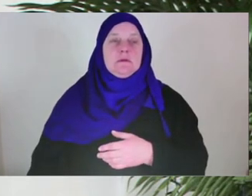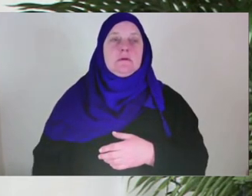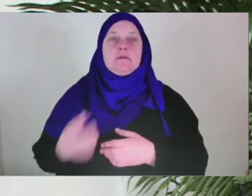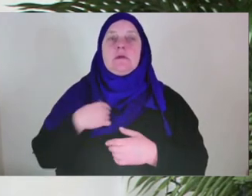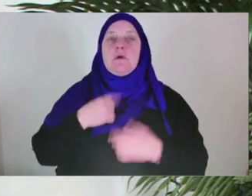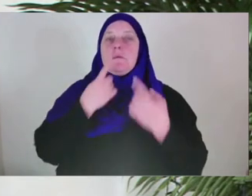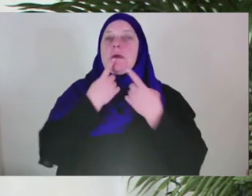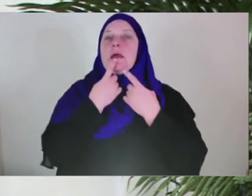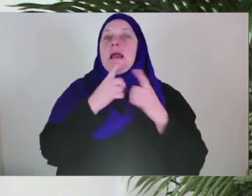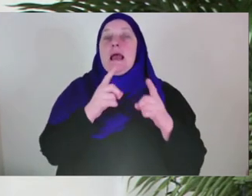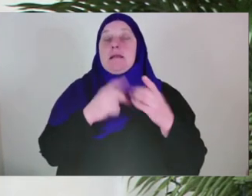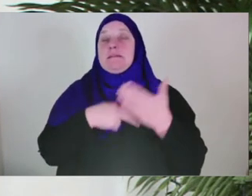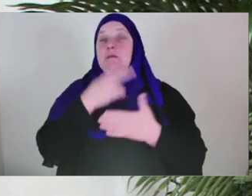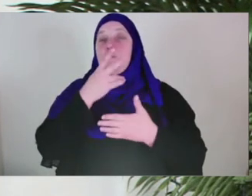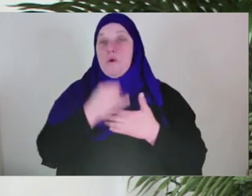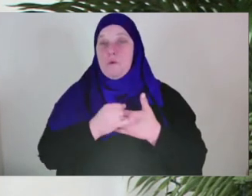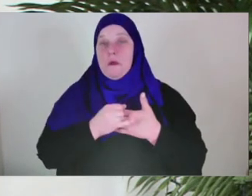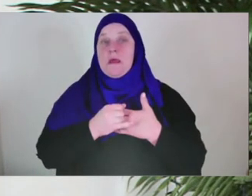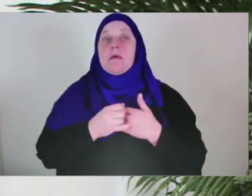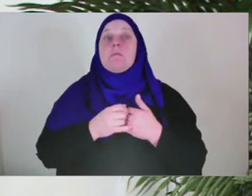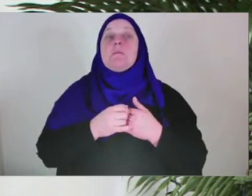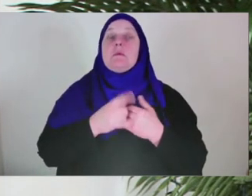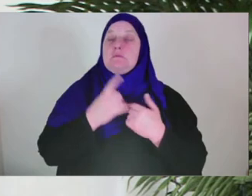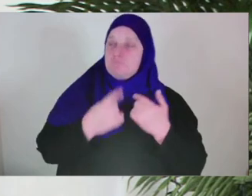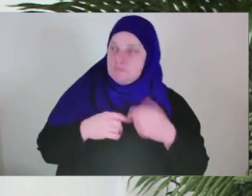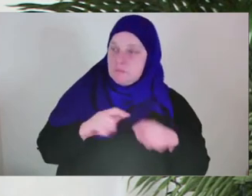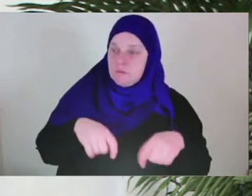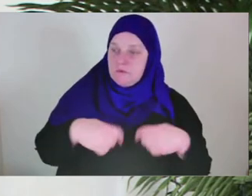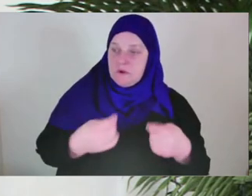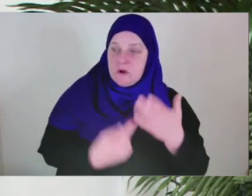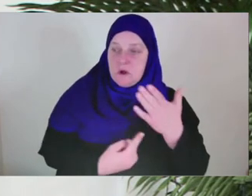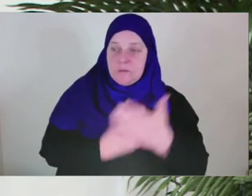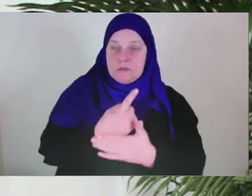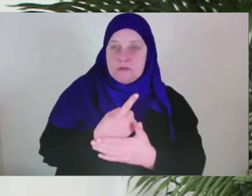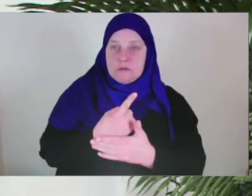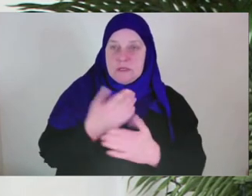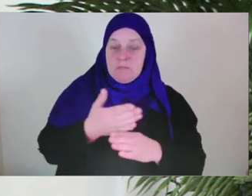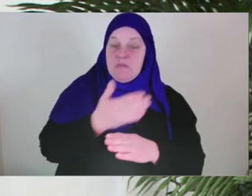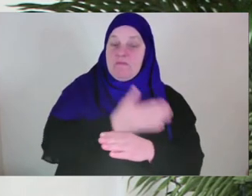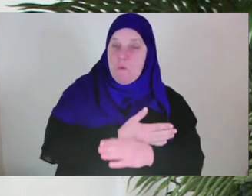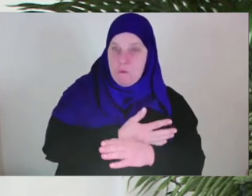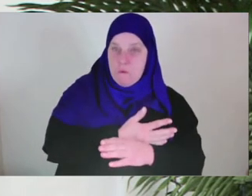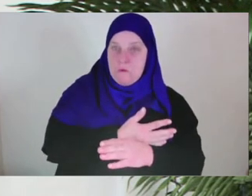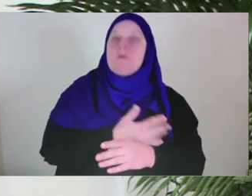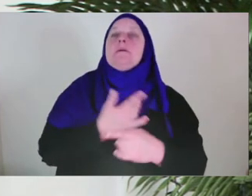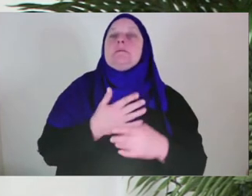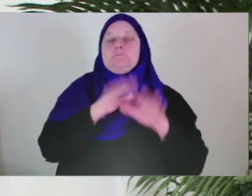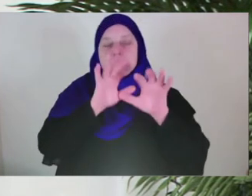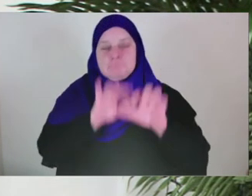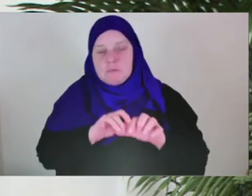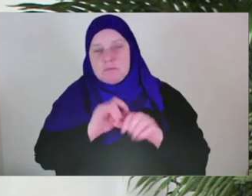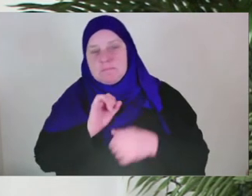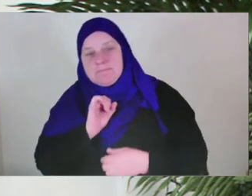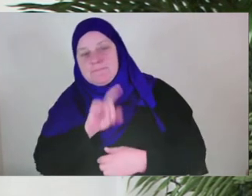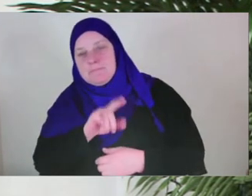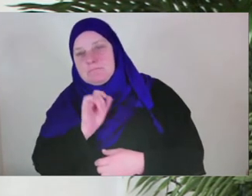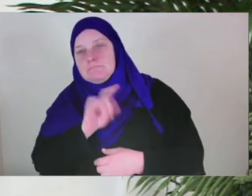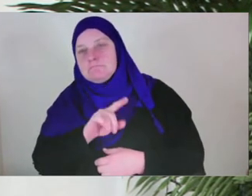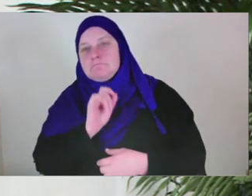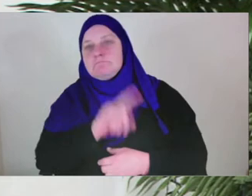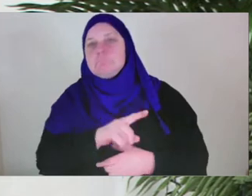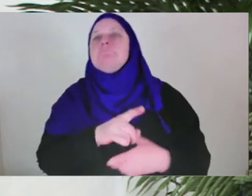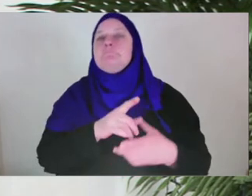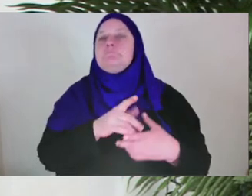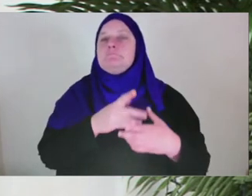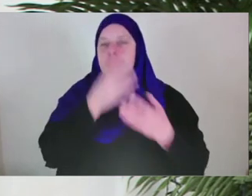did give people the opportunity to send in any questions that they might have or like any